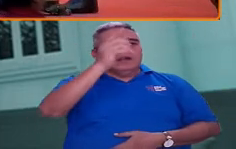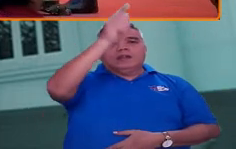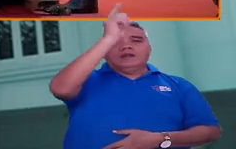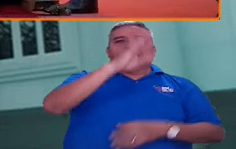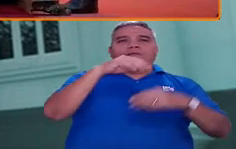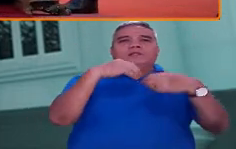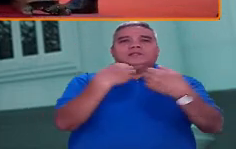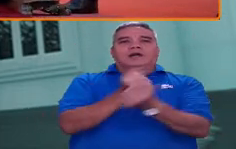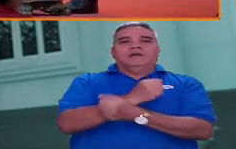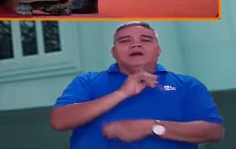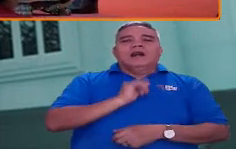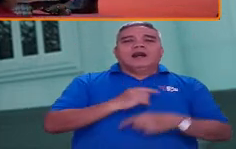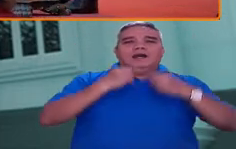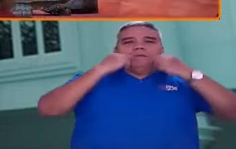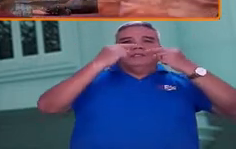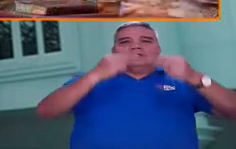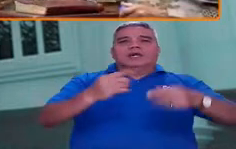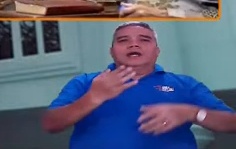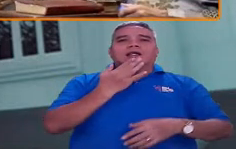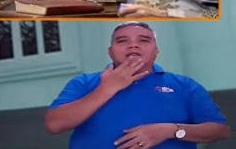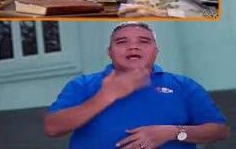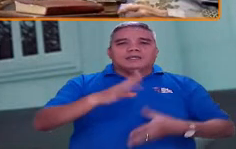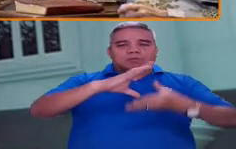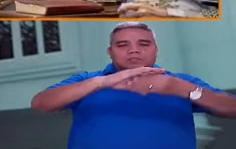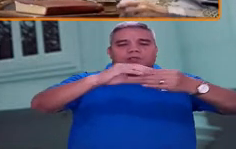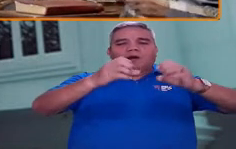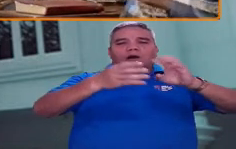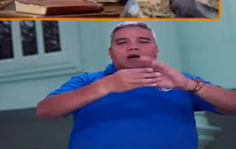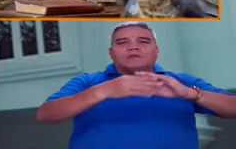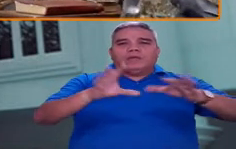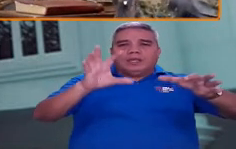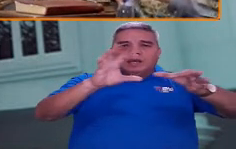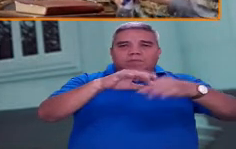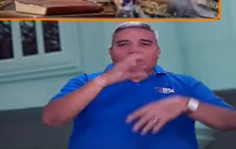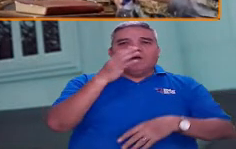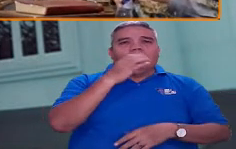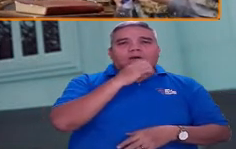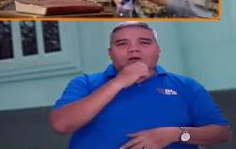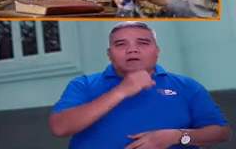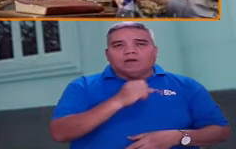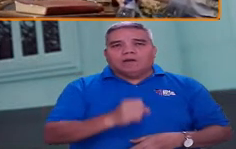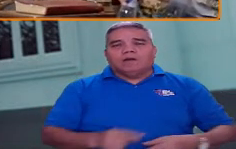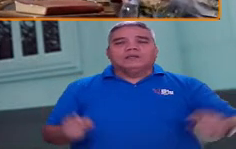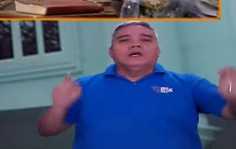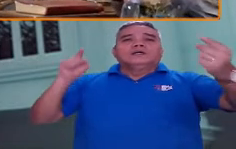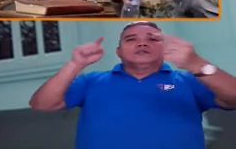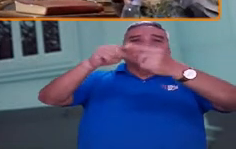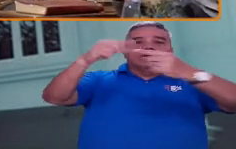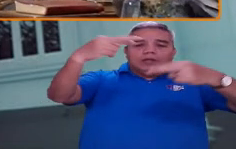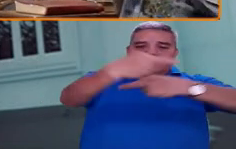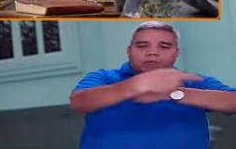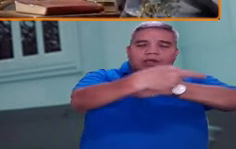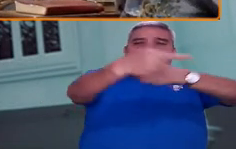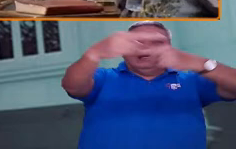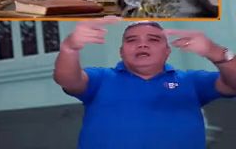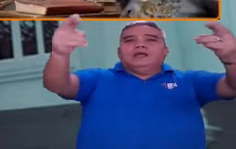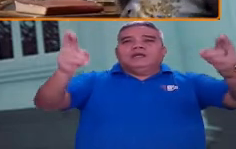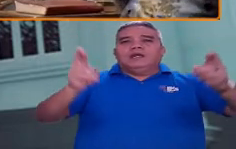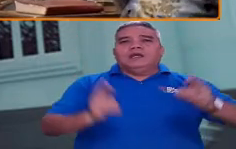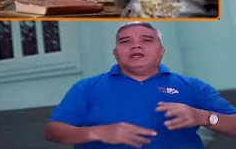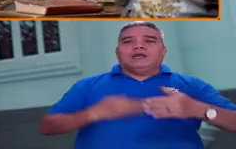never have heard of His love, sweet story of old. To the